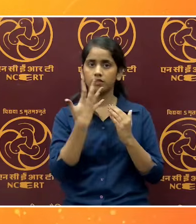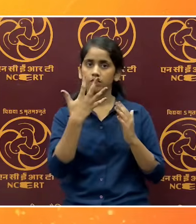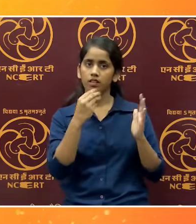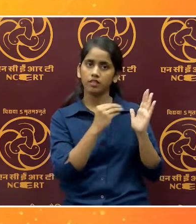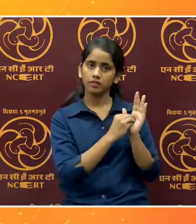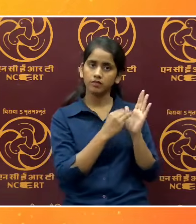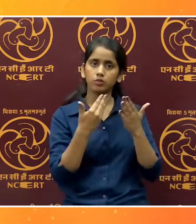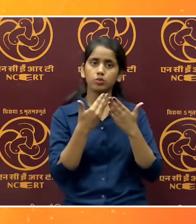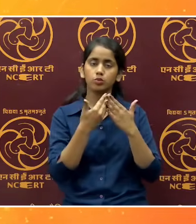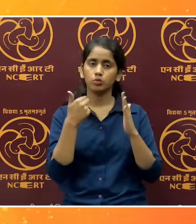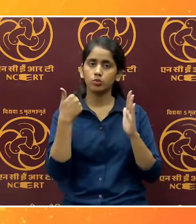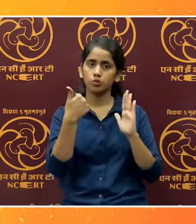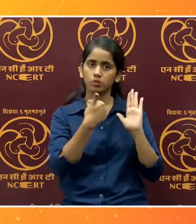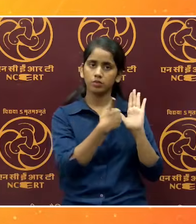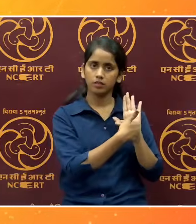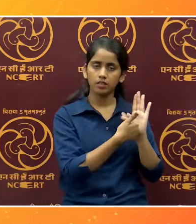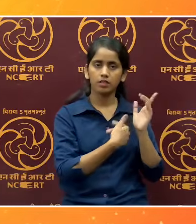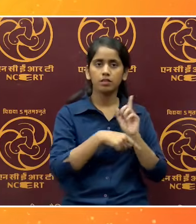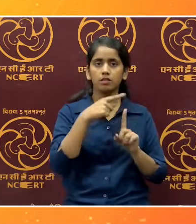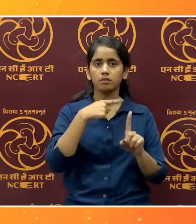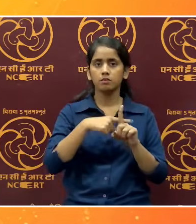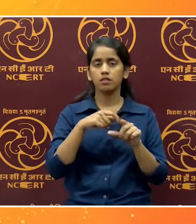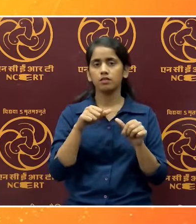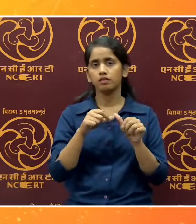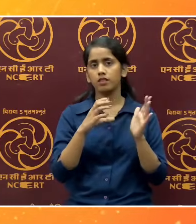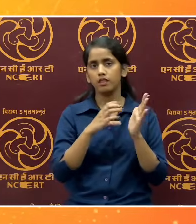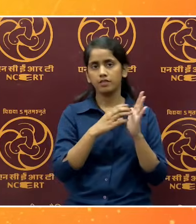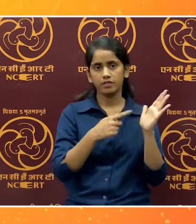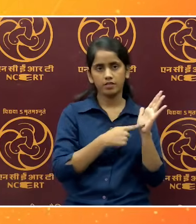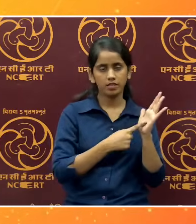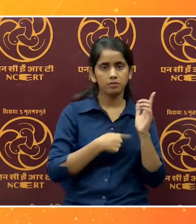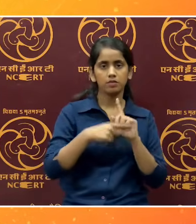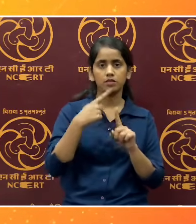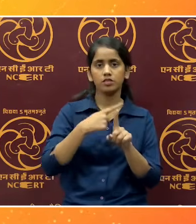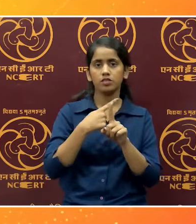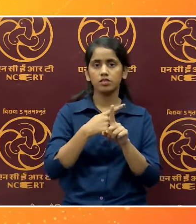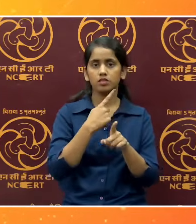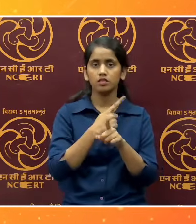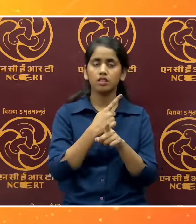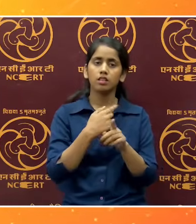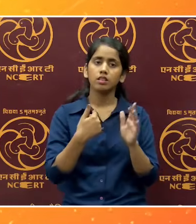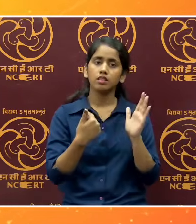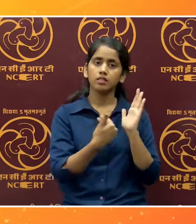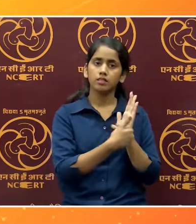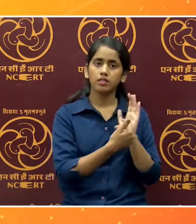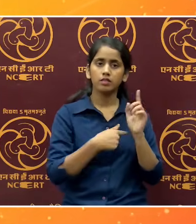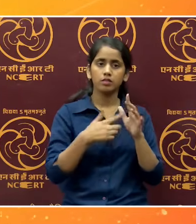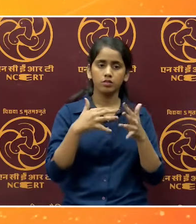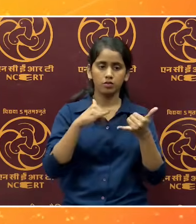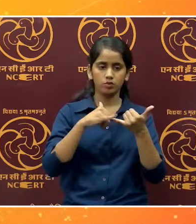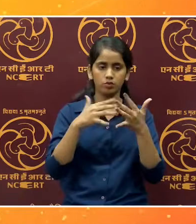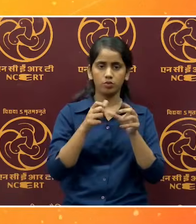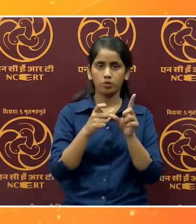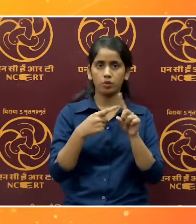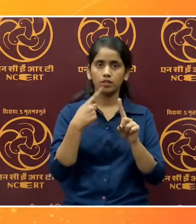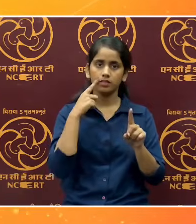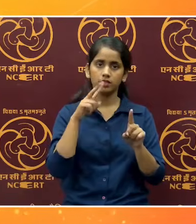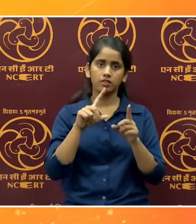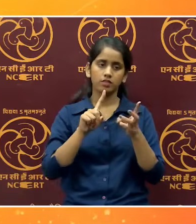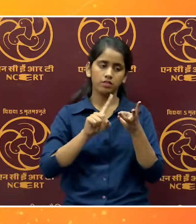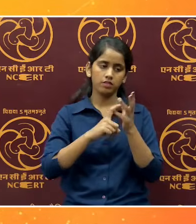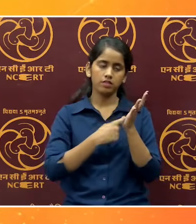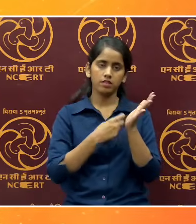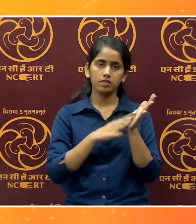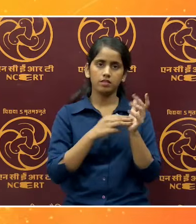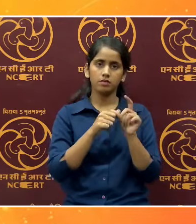your school's name and its address, and then the teacher's name. Please write Miss Swati Verma here, and the date of the session,